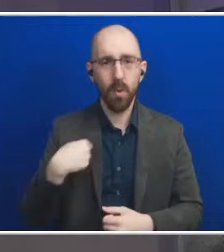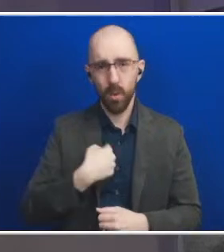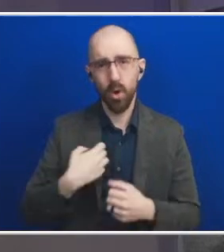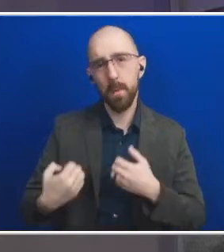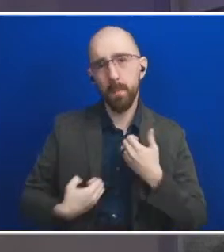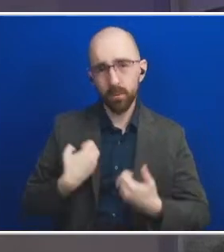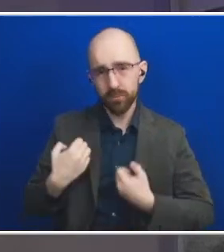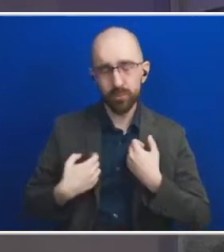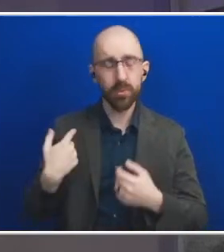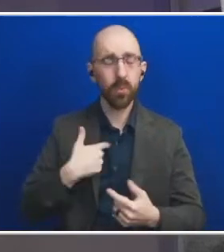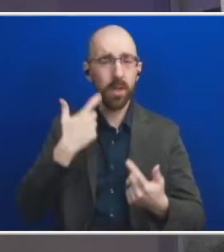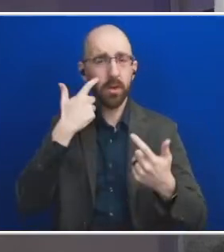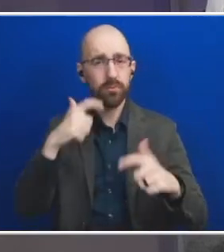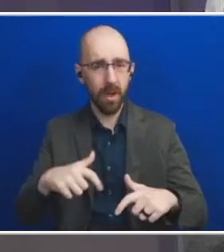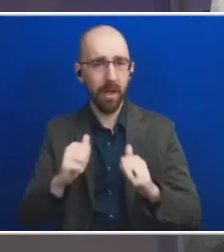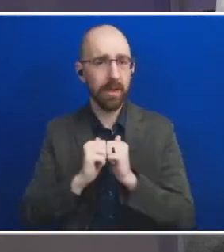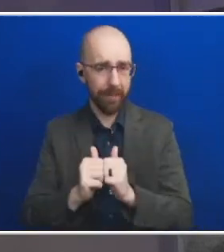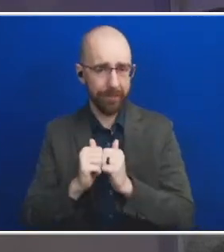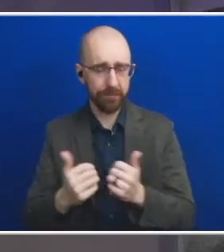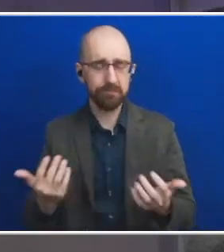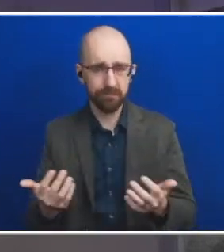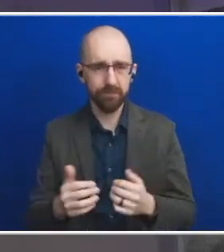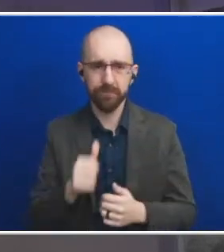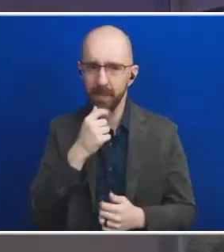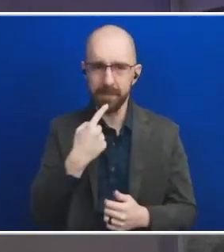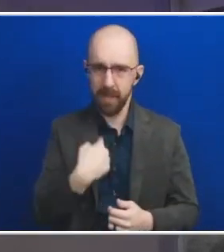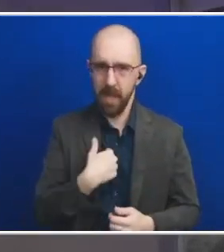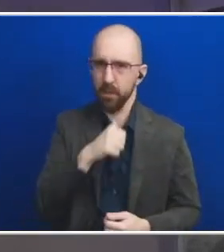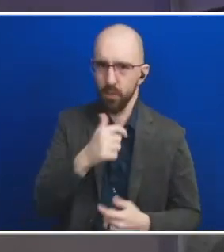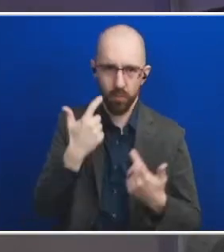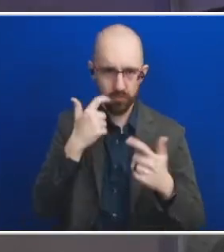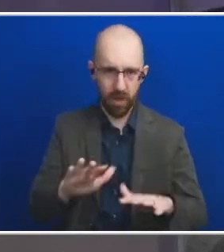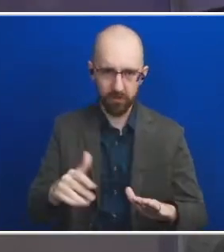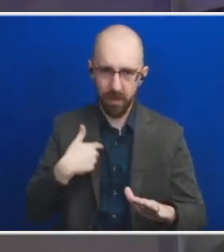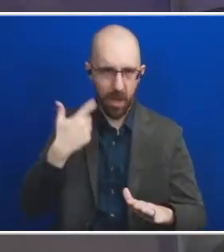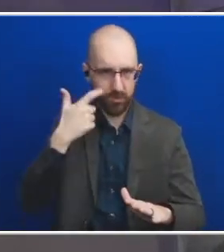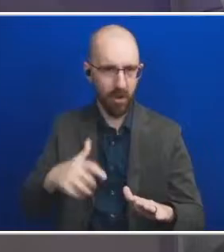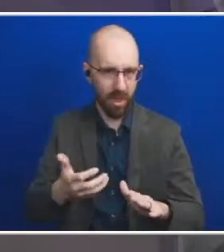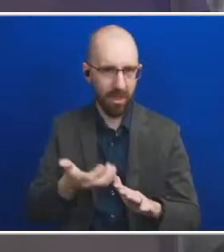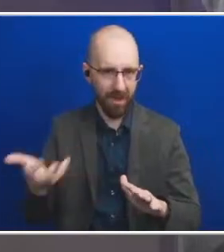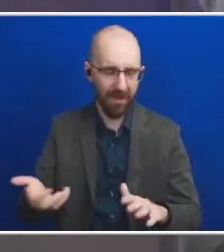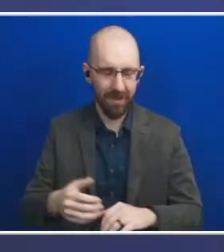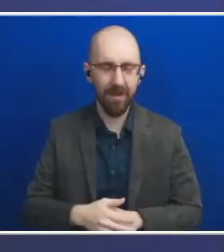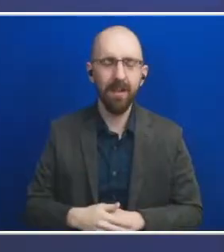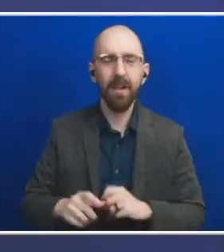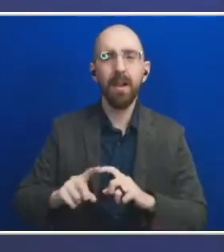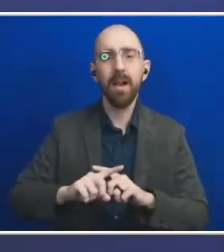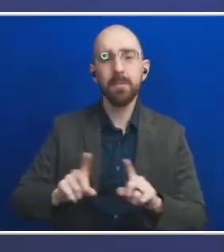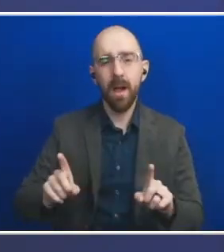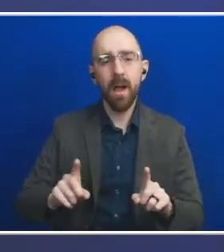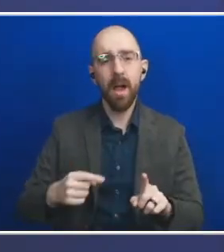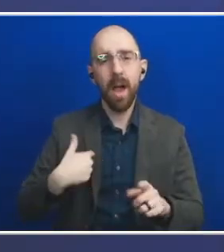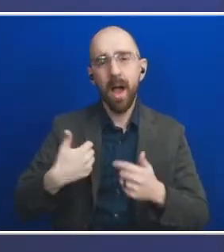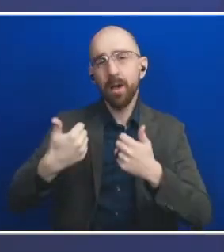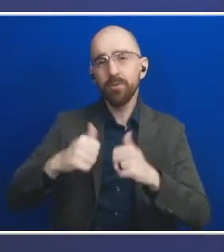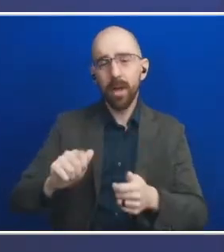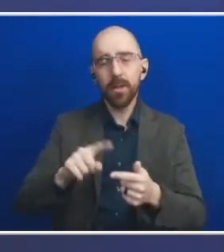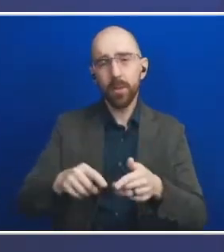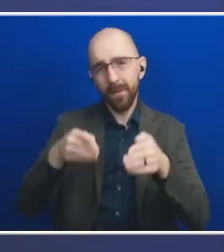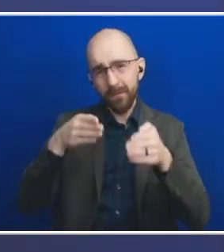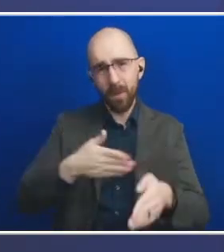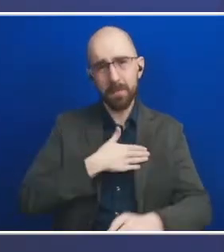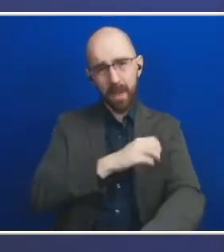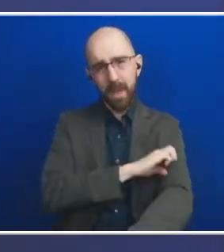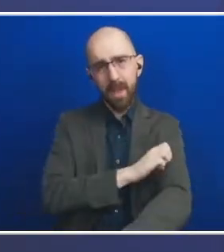together. So I'm not saying that I don't cry. I cry a lot. But I try to focus my energy